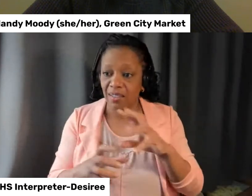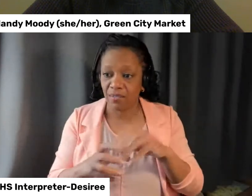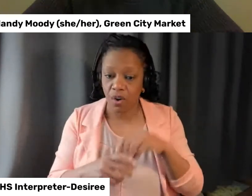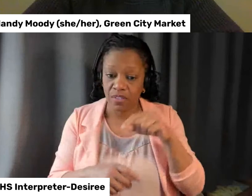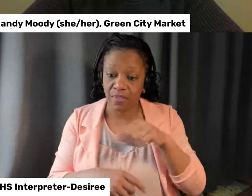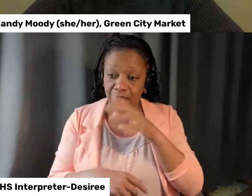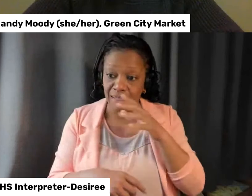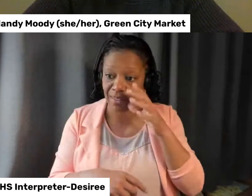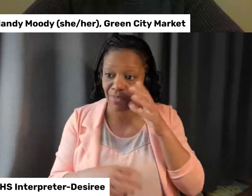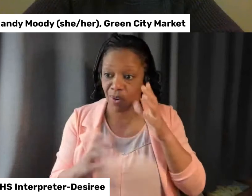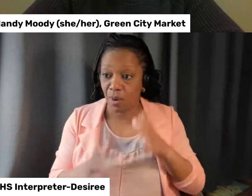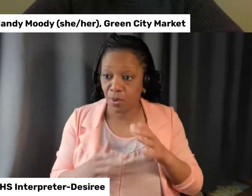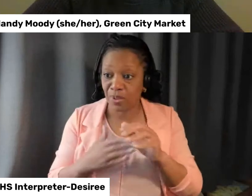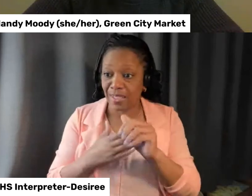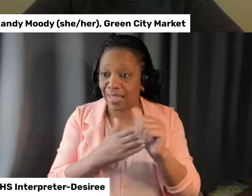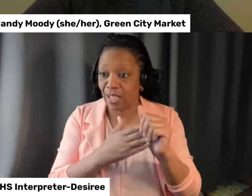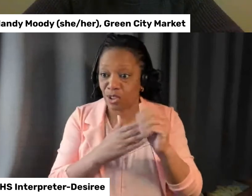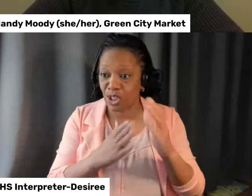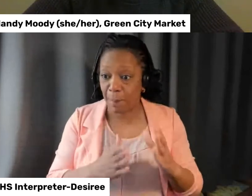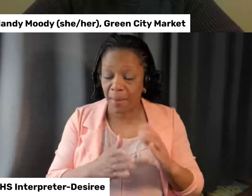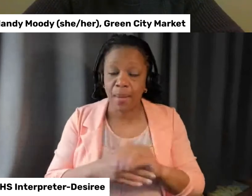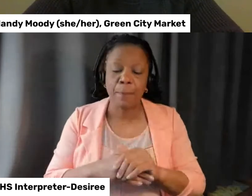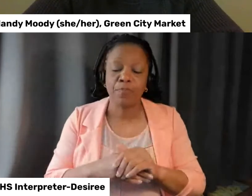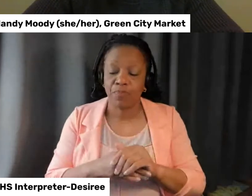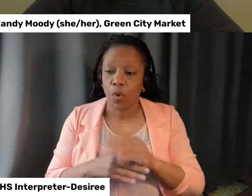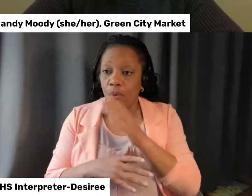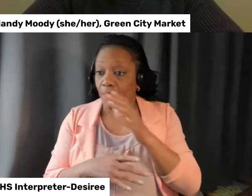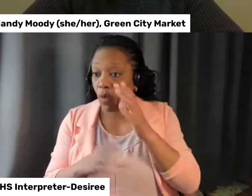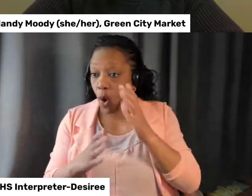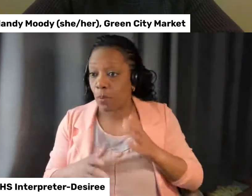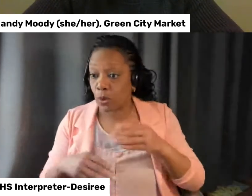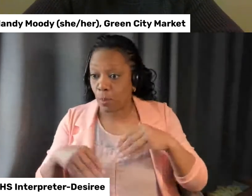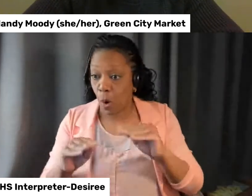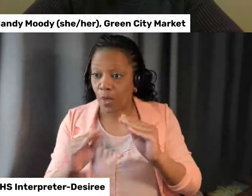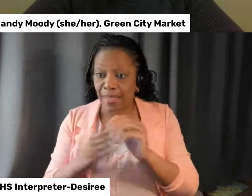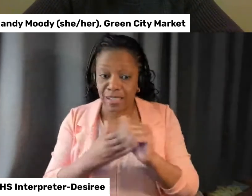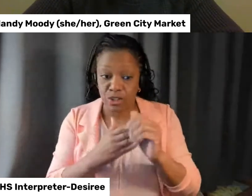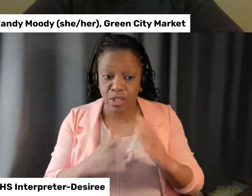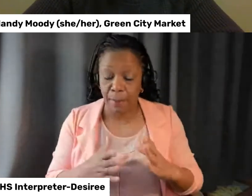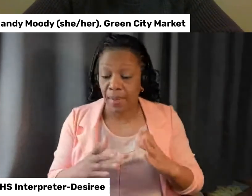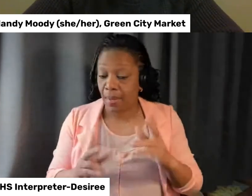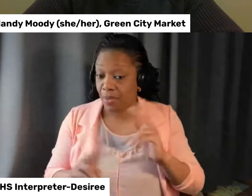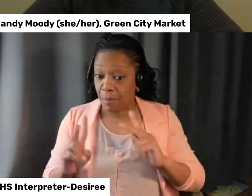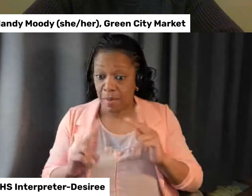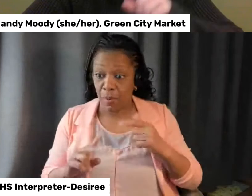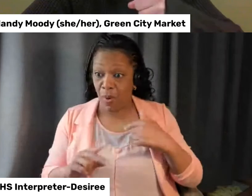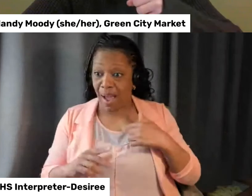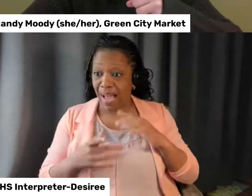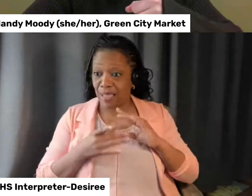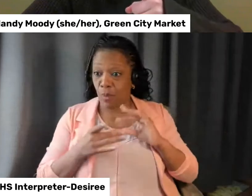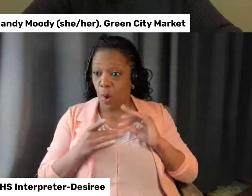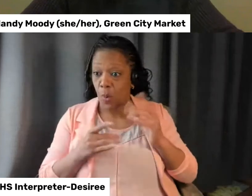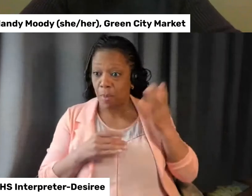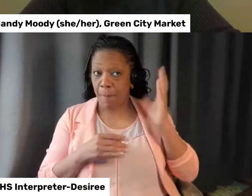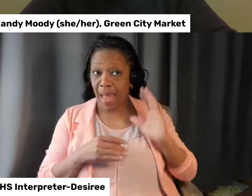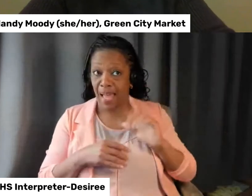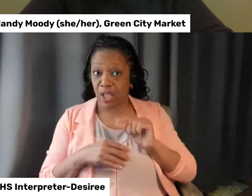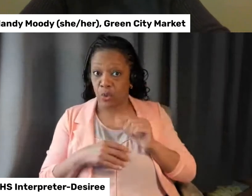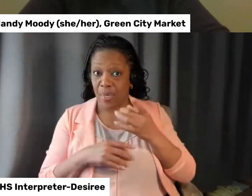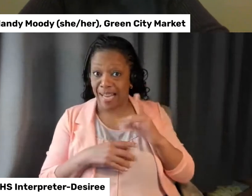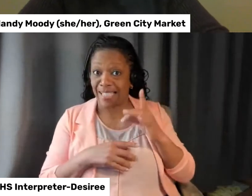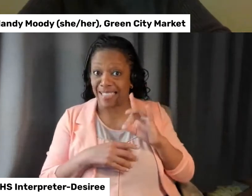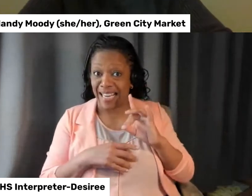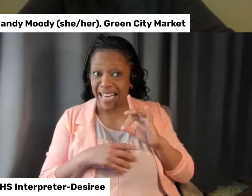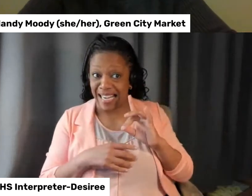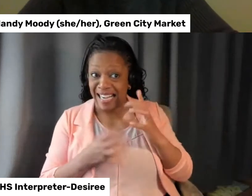that initial conversation back in 2018, they're all gone. I mean, Not you. Not me,